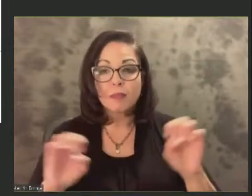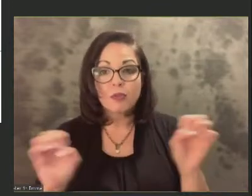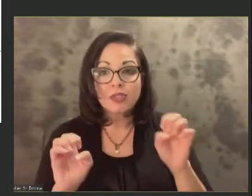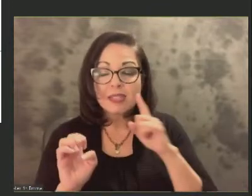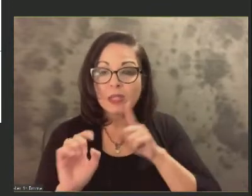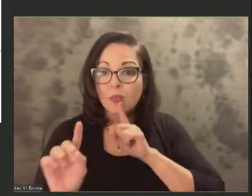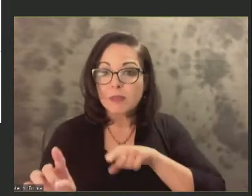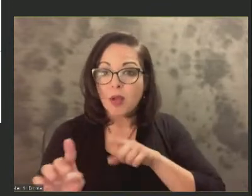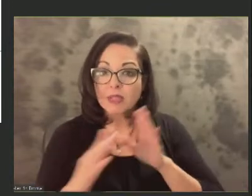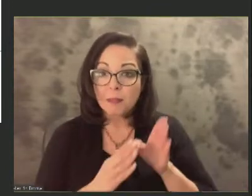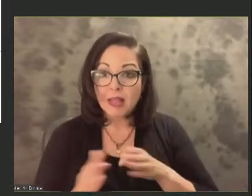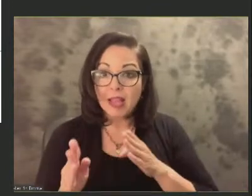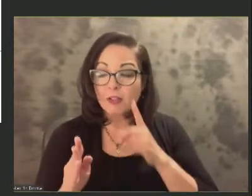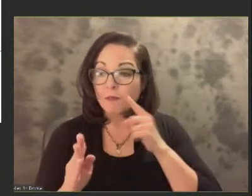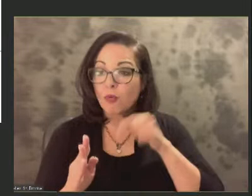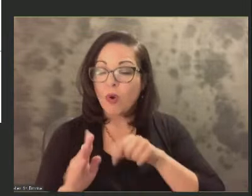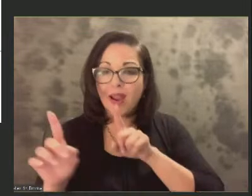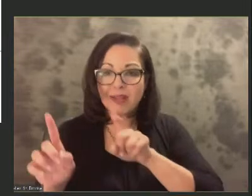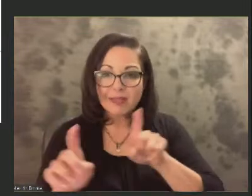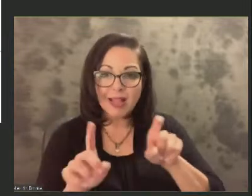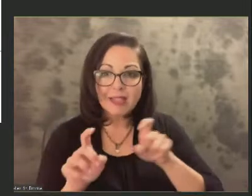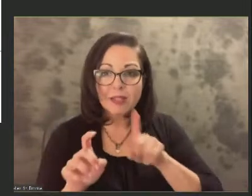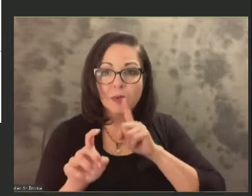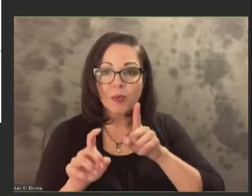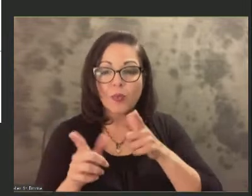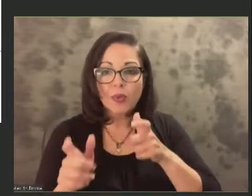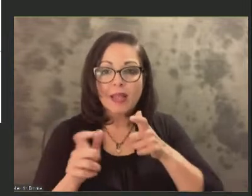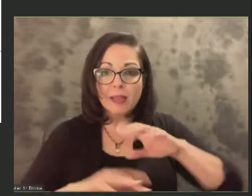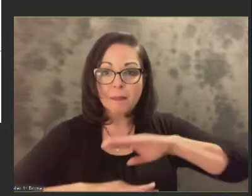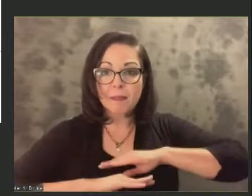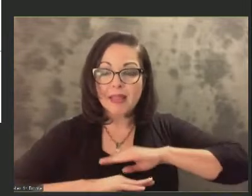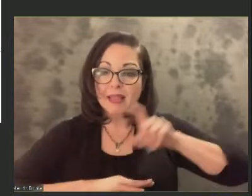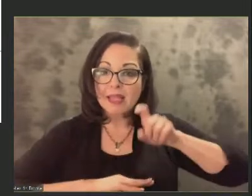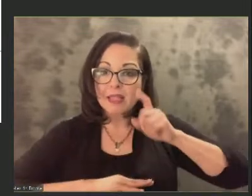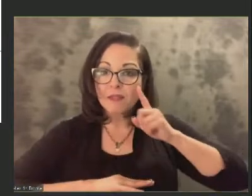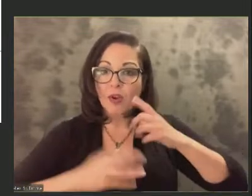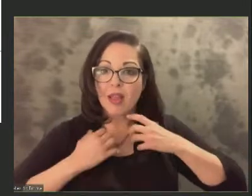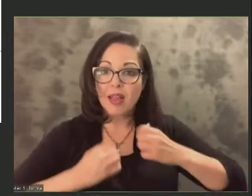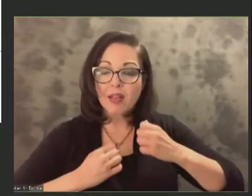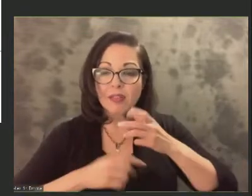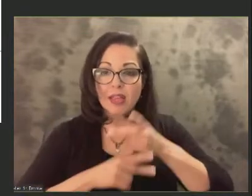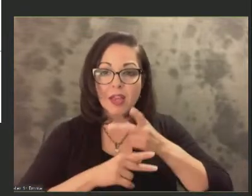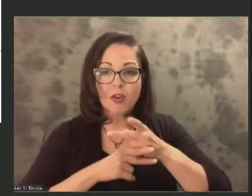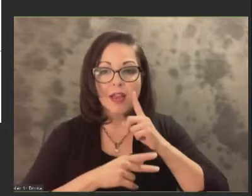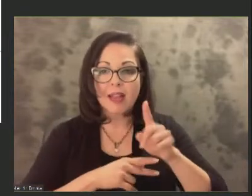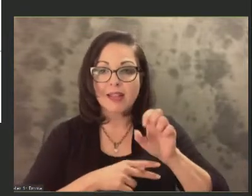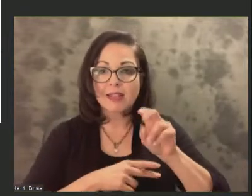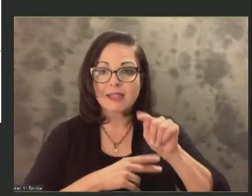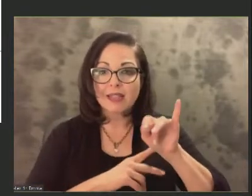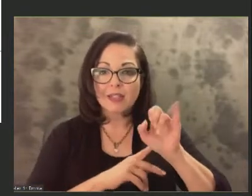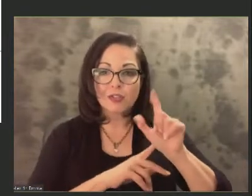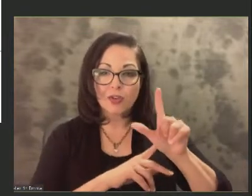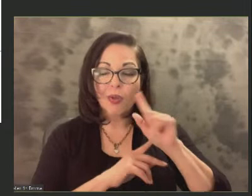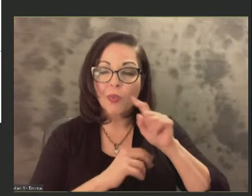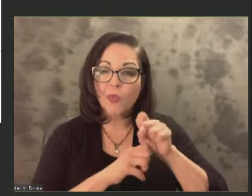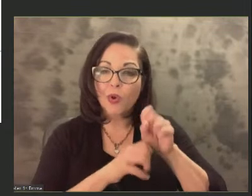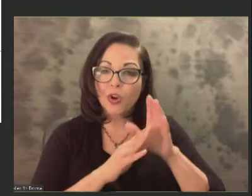response plan to assess and quickly meet the needs of healthcare and essential workers. And it's also